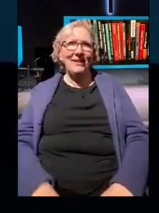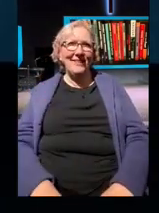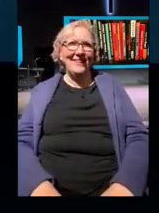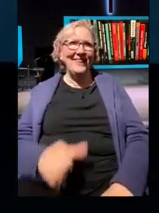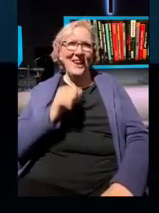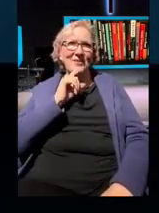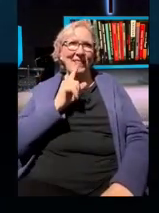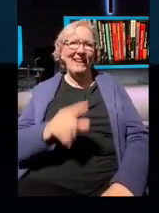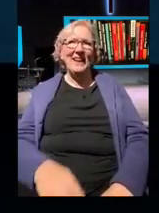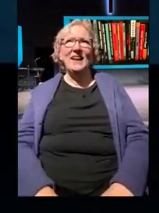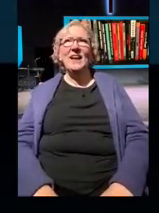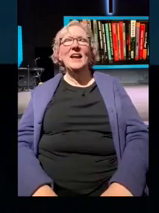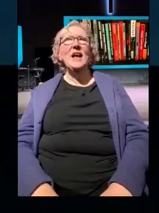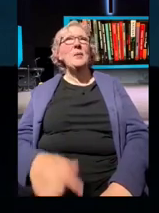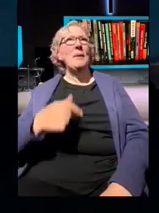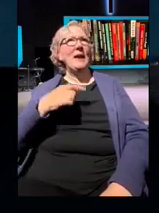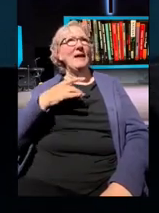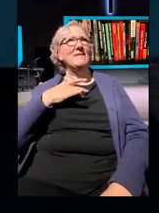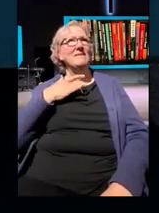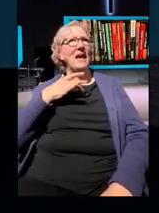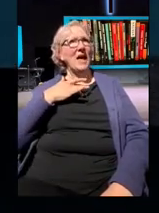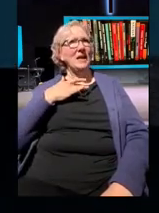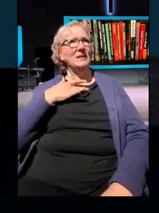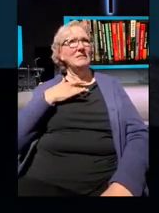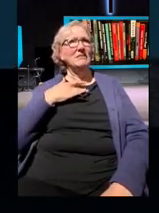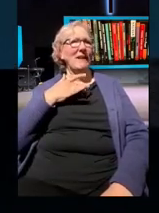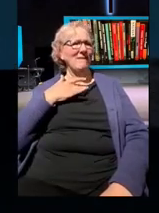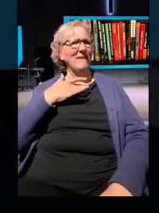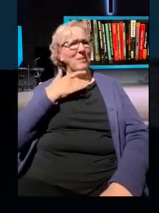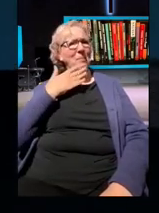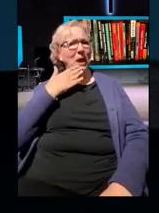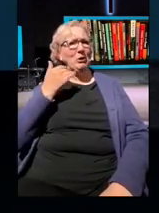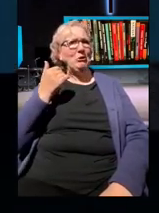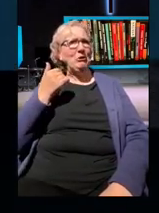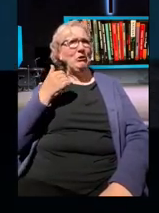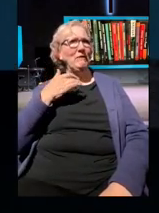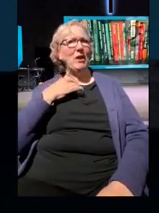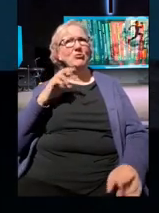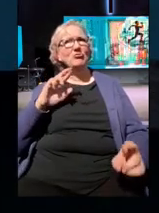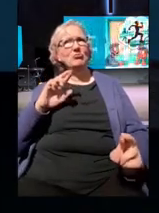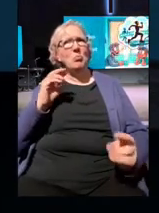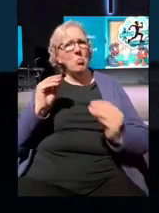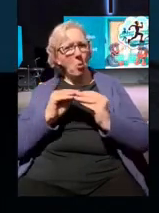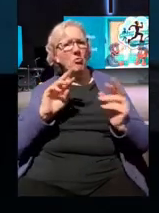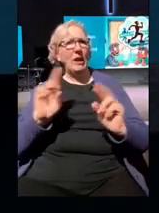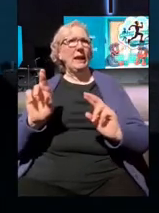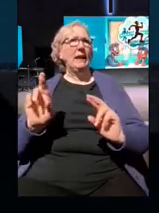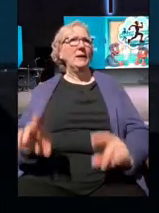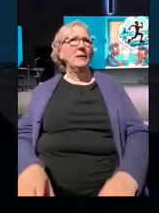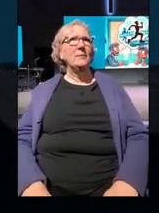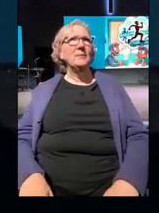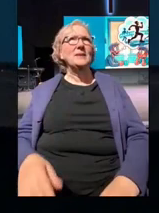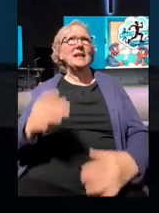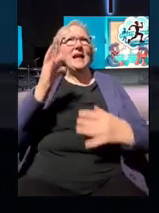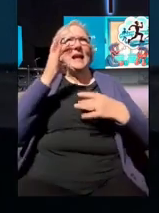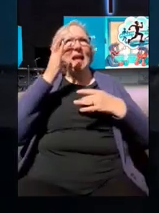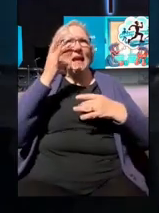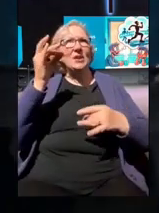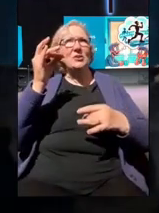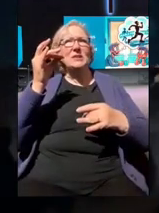what? I felt better prepared. And that's because there's this really interesting phenomenon, and it's